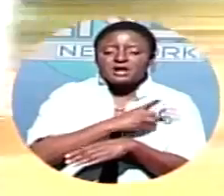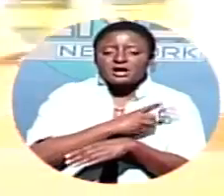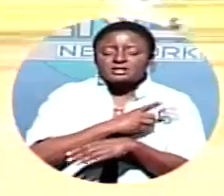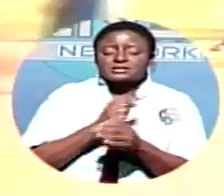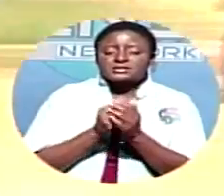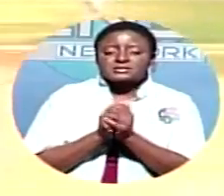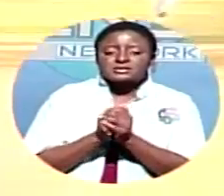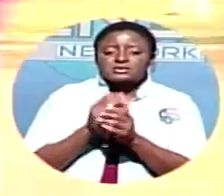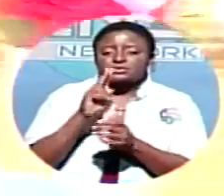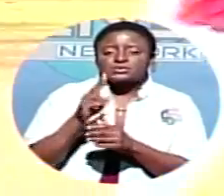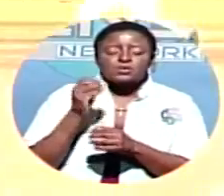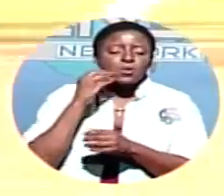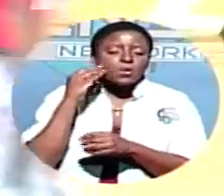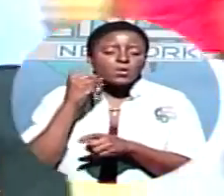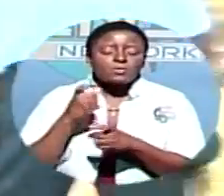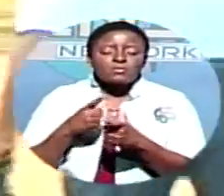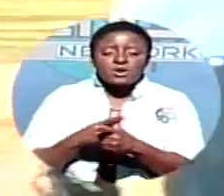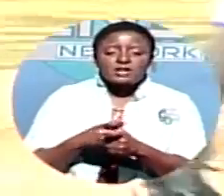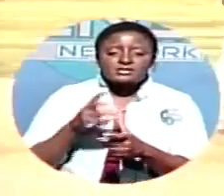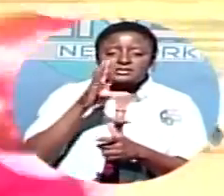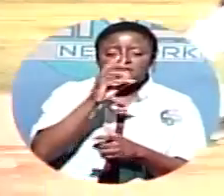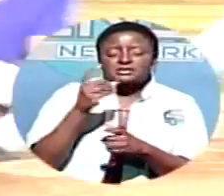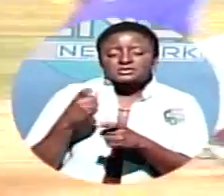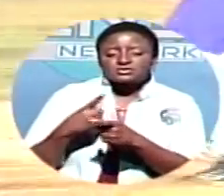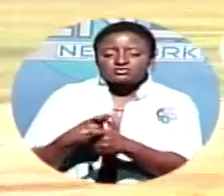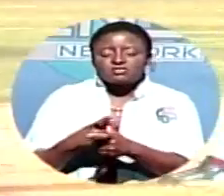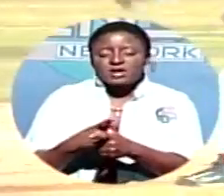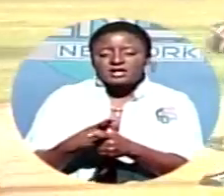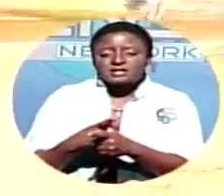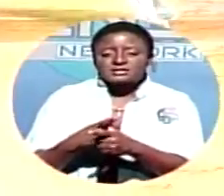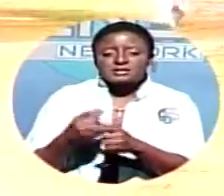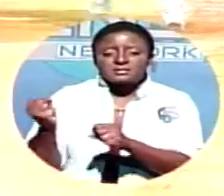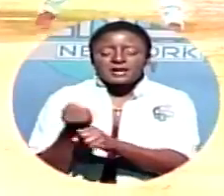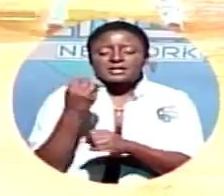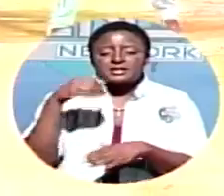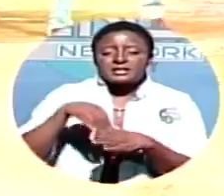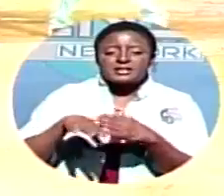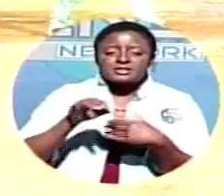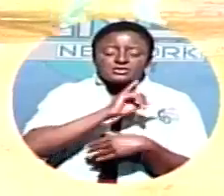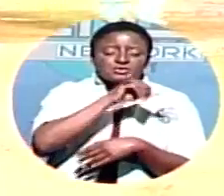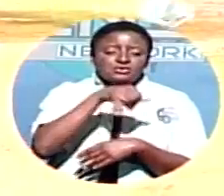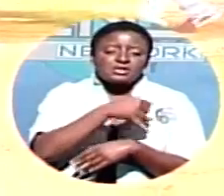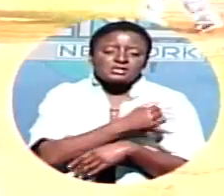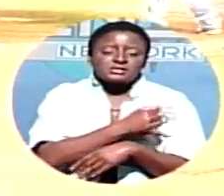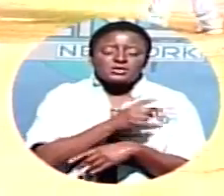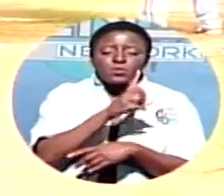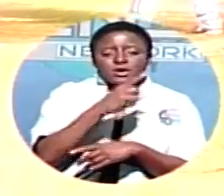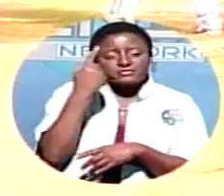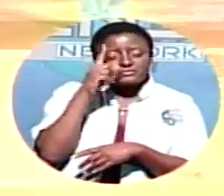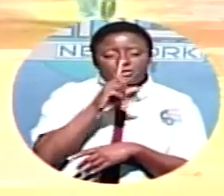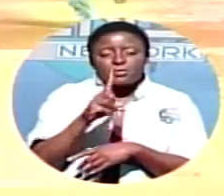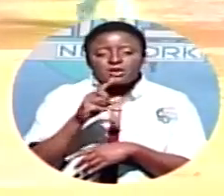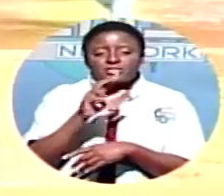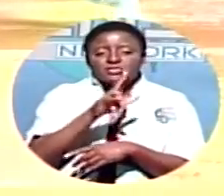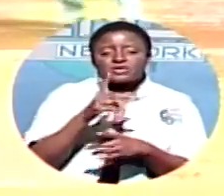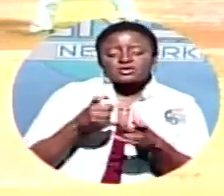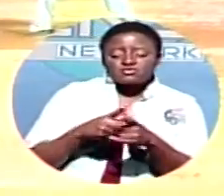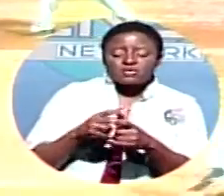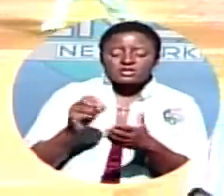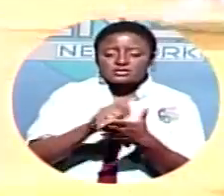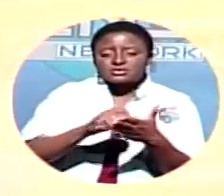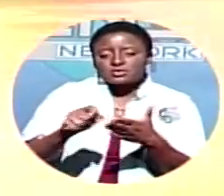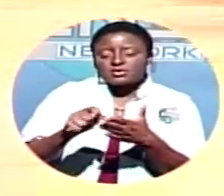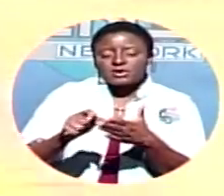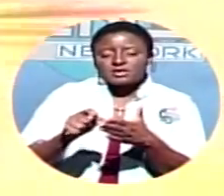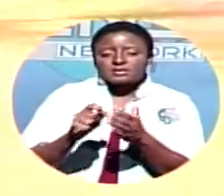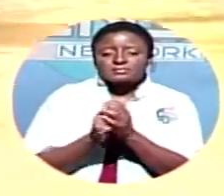2 home runs, 6 runs batted in, and 2 runs scored. Van Little Joe Johnson, that is, was 1-for-1, 3 runs scored, while Teran Pooh